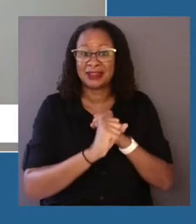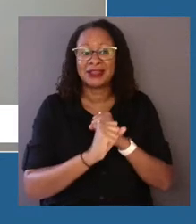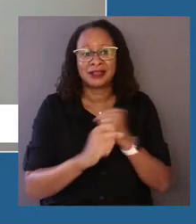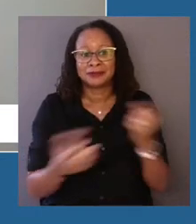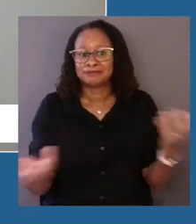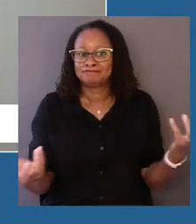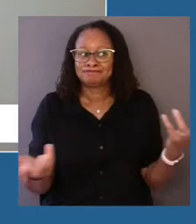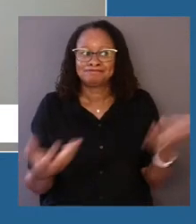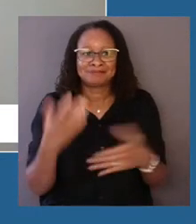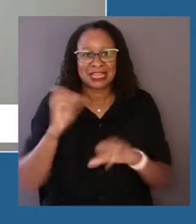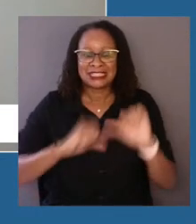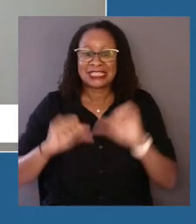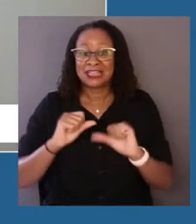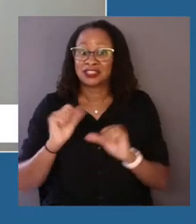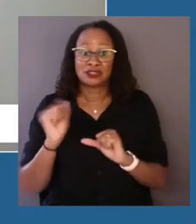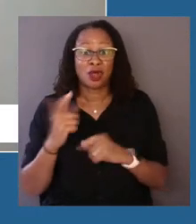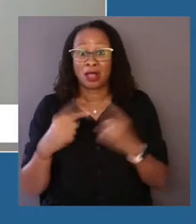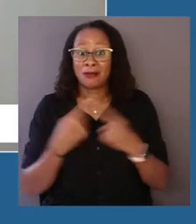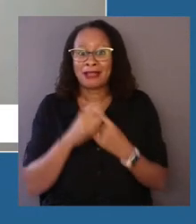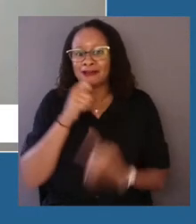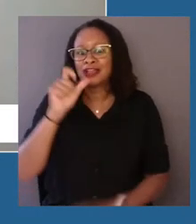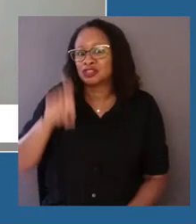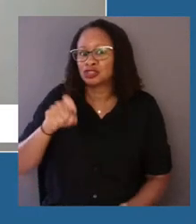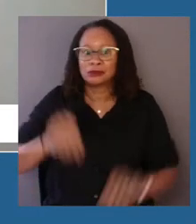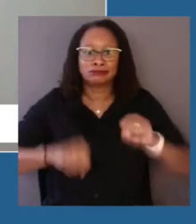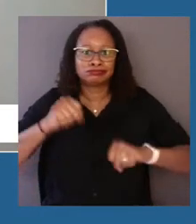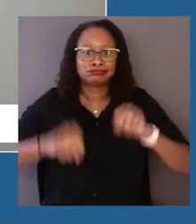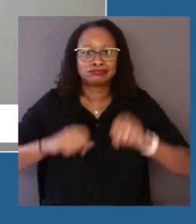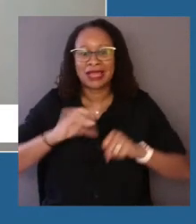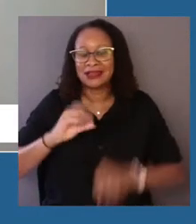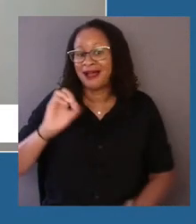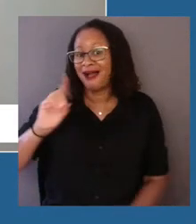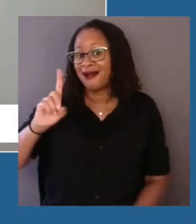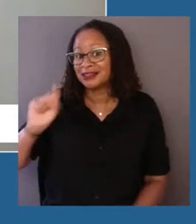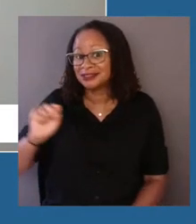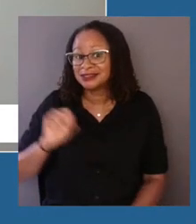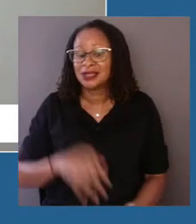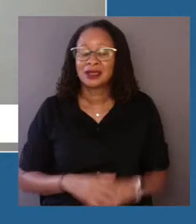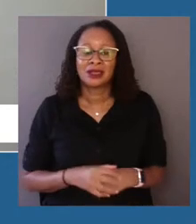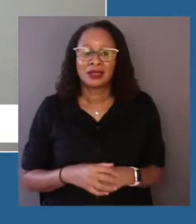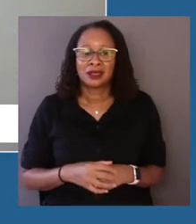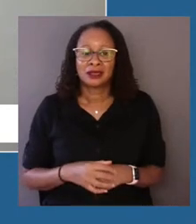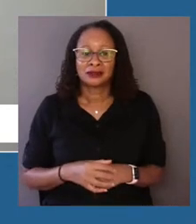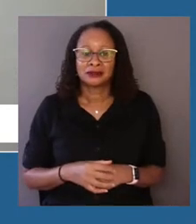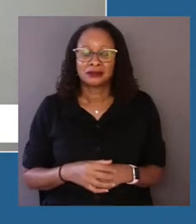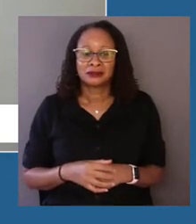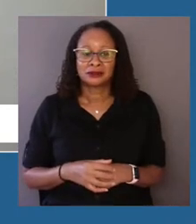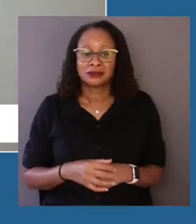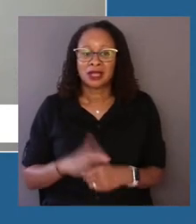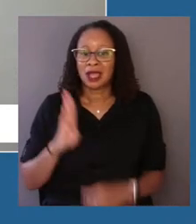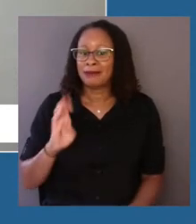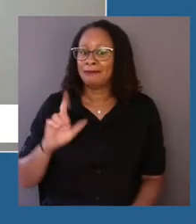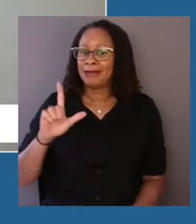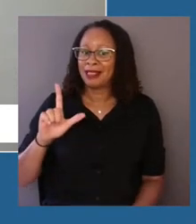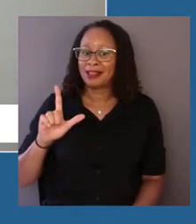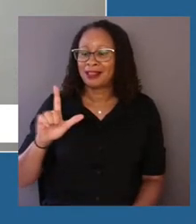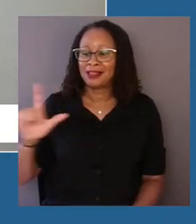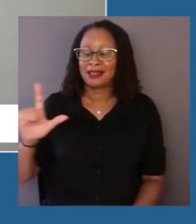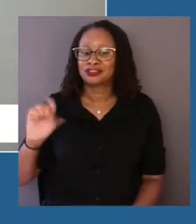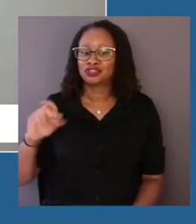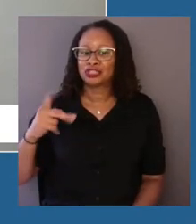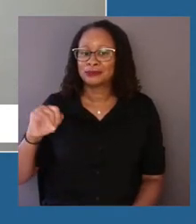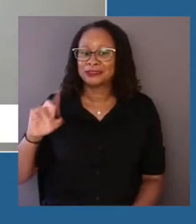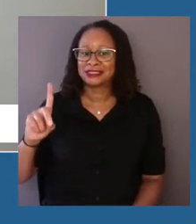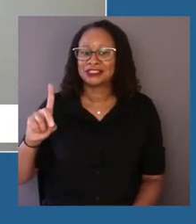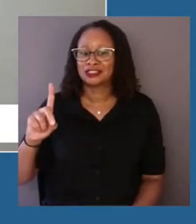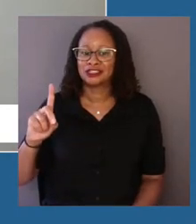science is all about uncertainty and odds and, you know, bell-shaped curves. There's no